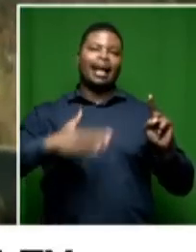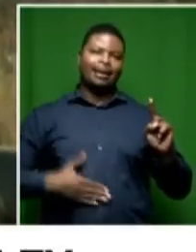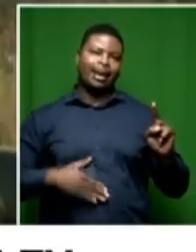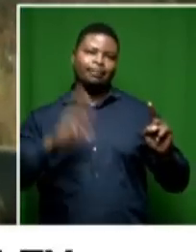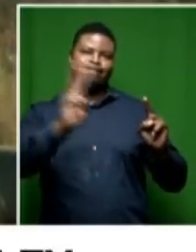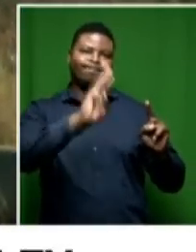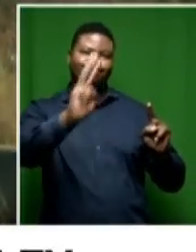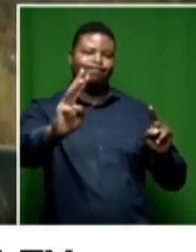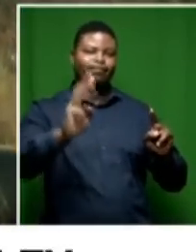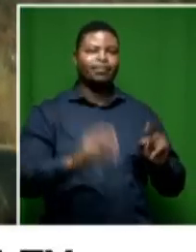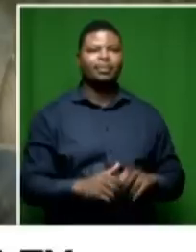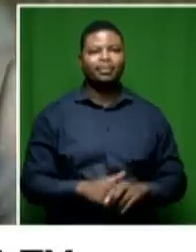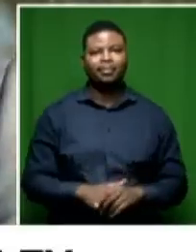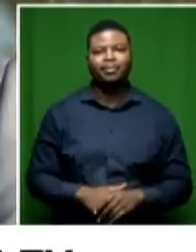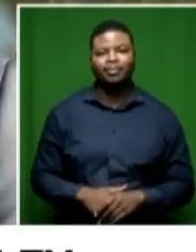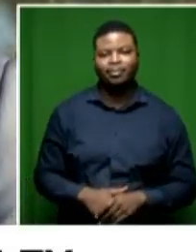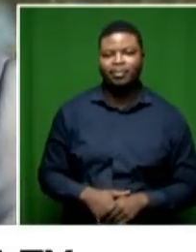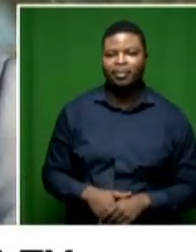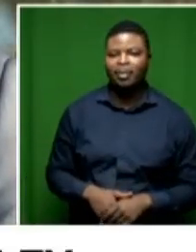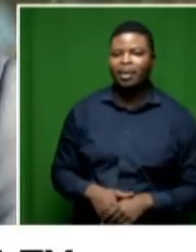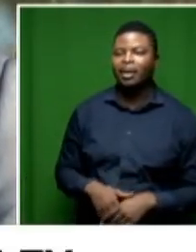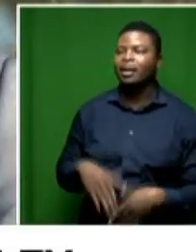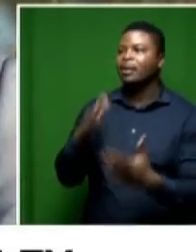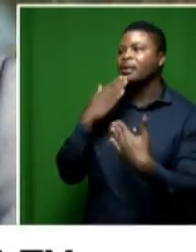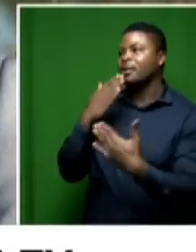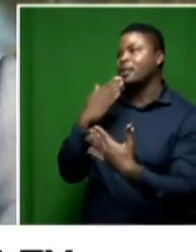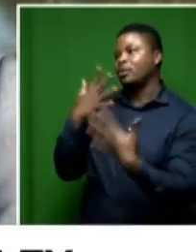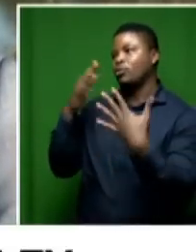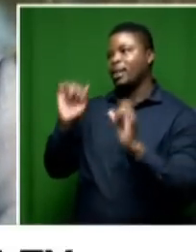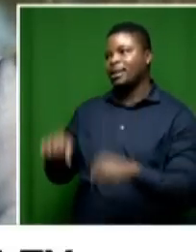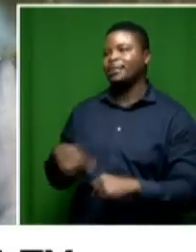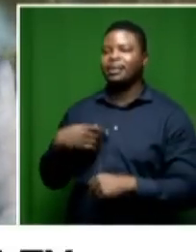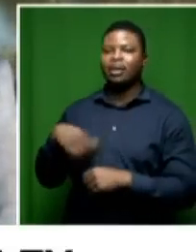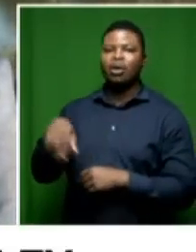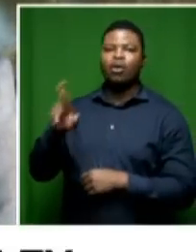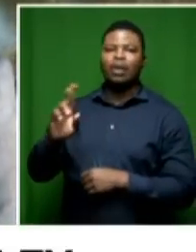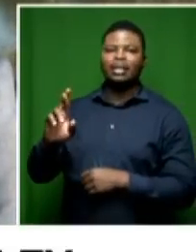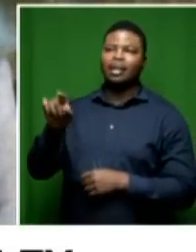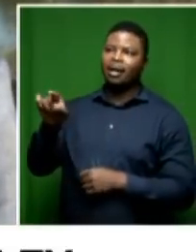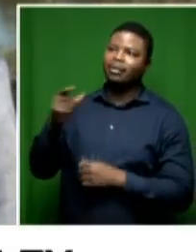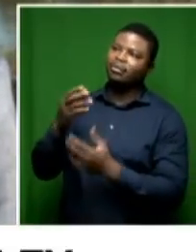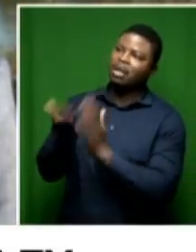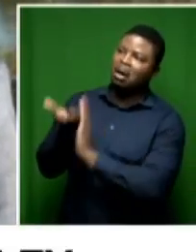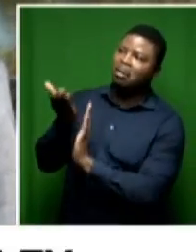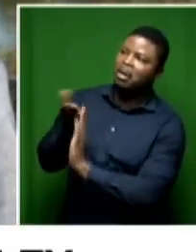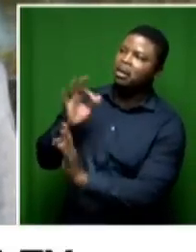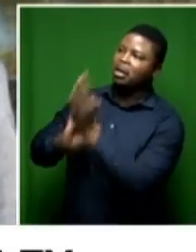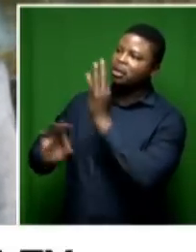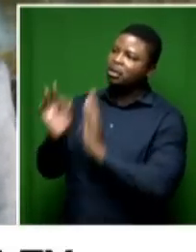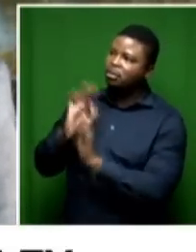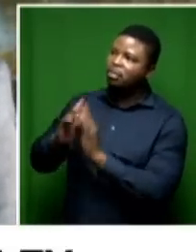Len. All right. Thanks very much. Thanks very much for that, Reginald, just giving residents an update on that water supply in the area.